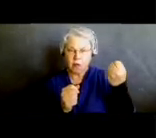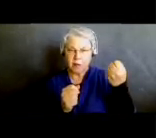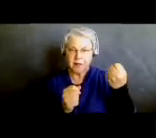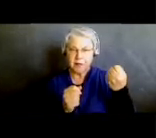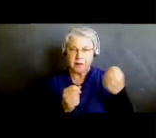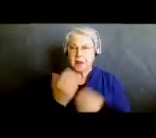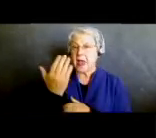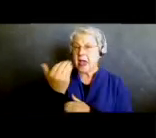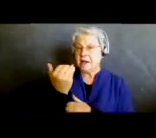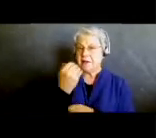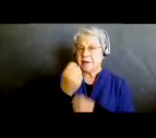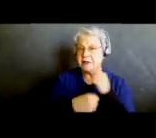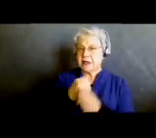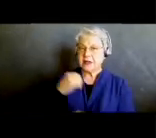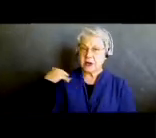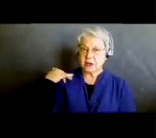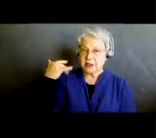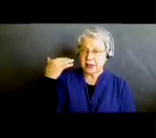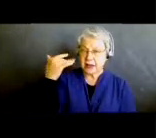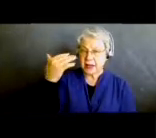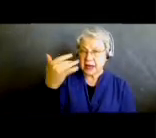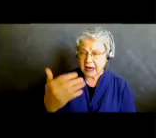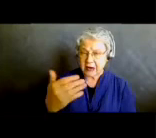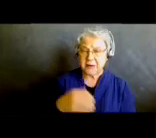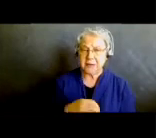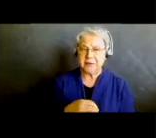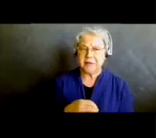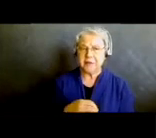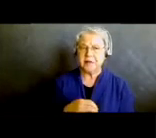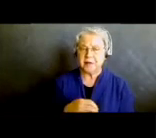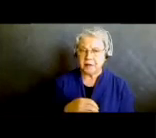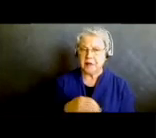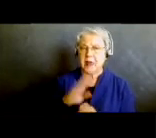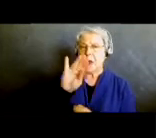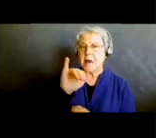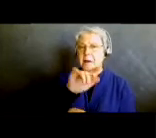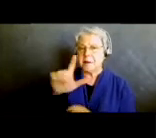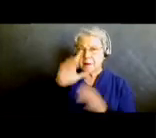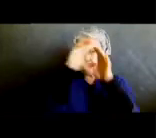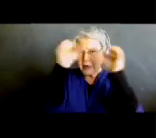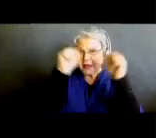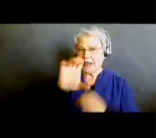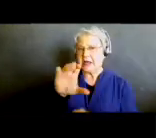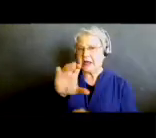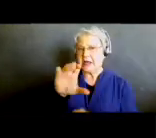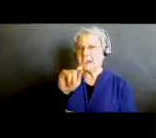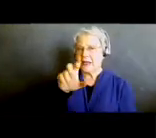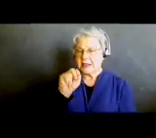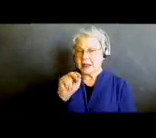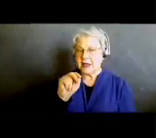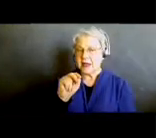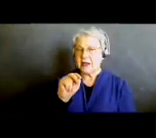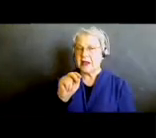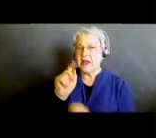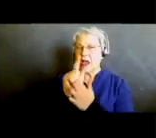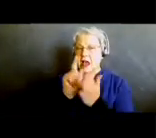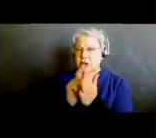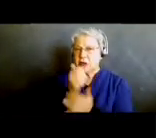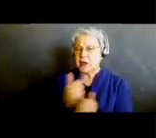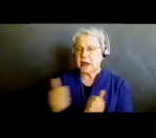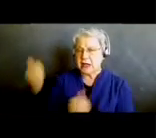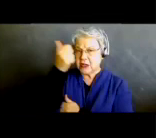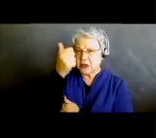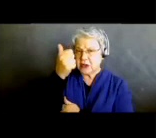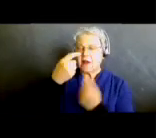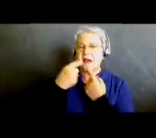later, Janet Reno, who was Bill Clinton's attorney general, announced the Border Patrol's